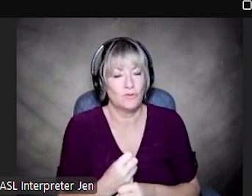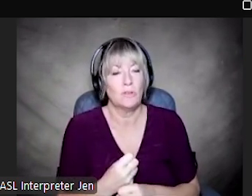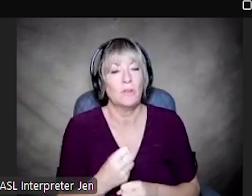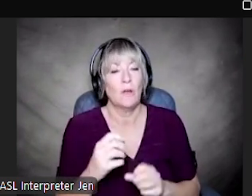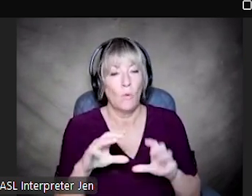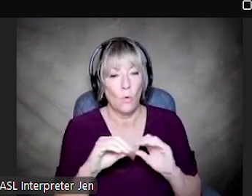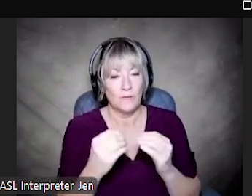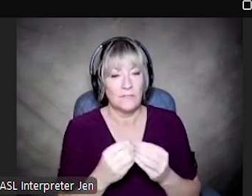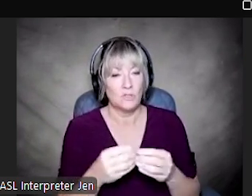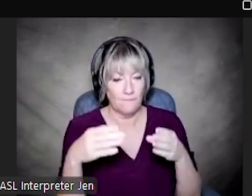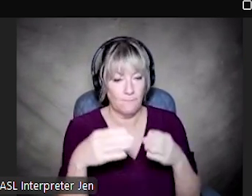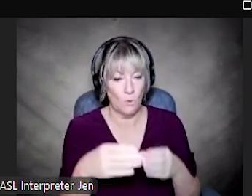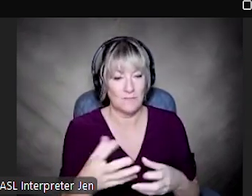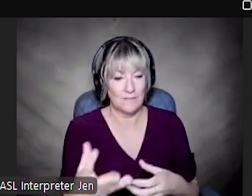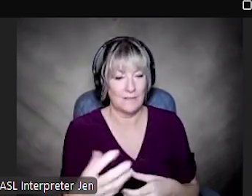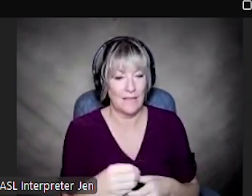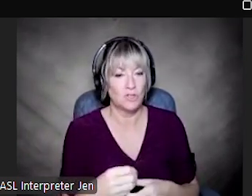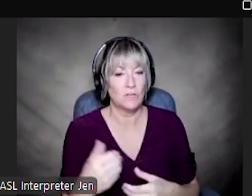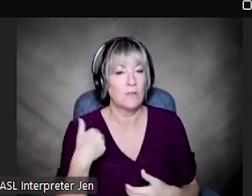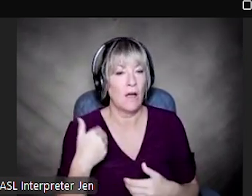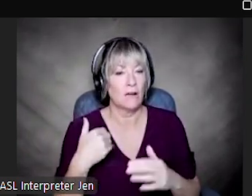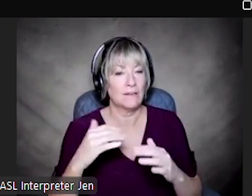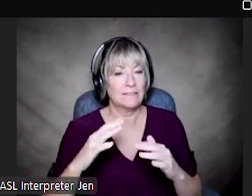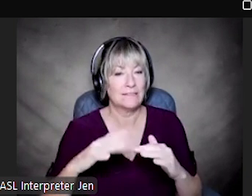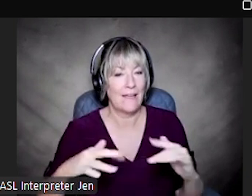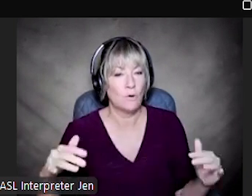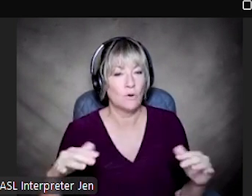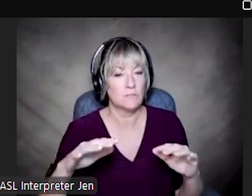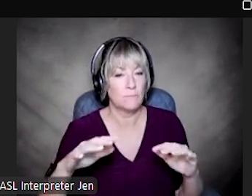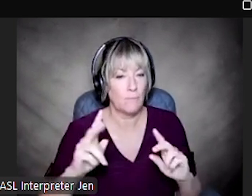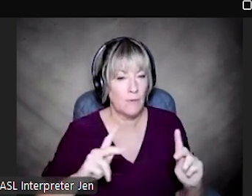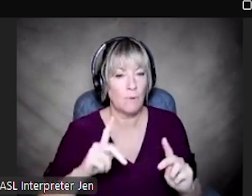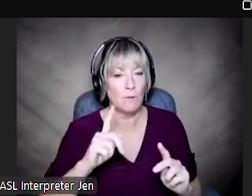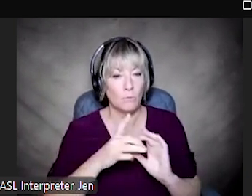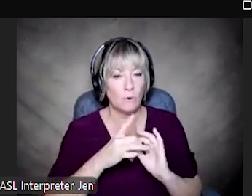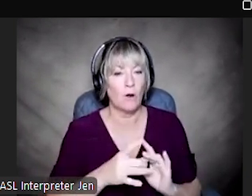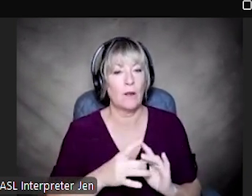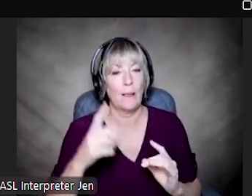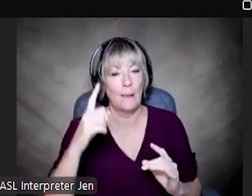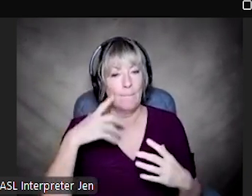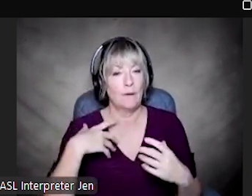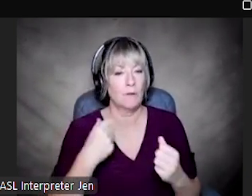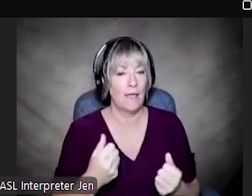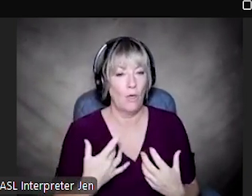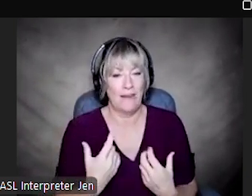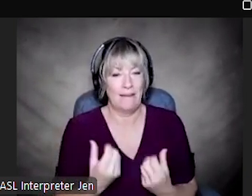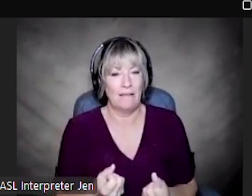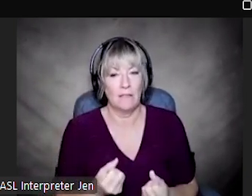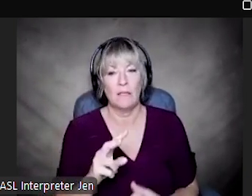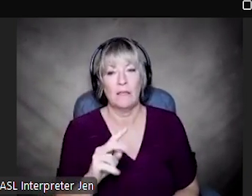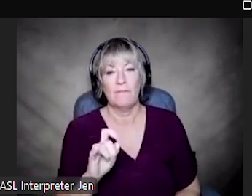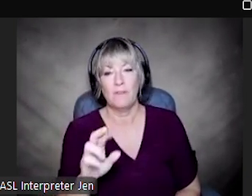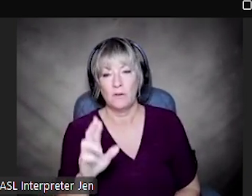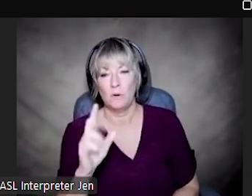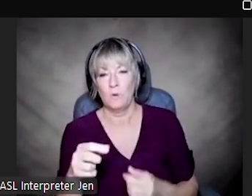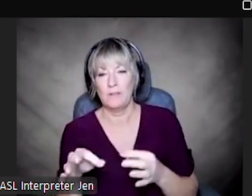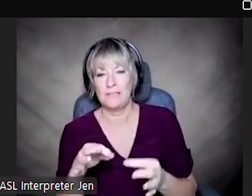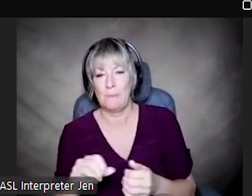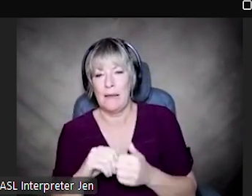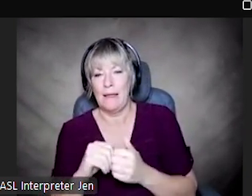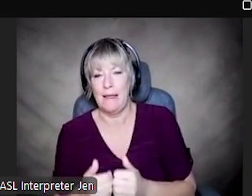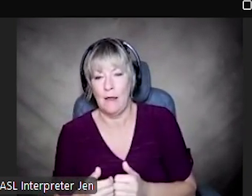focused on engaging young, diverse audiences around mental health and healing. And Victor's going to talk a little bit more about how we do that, but I just wanted